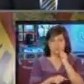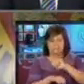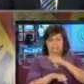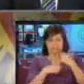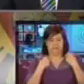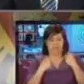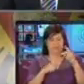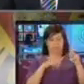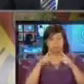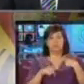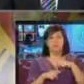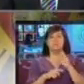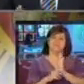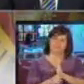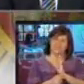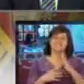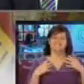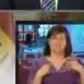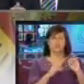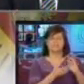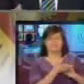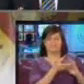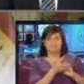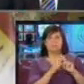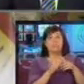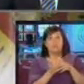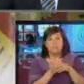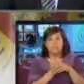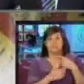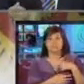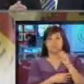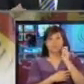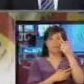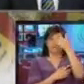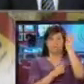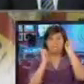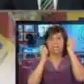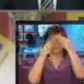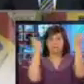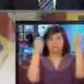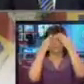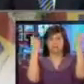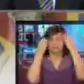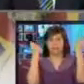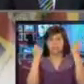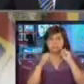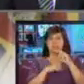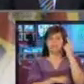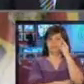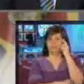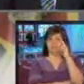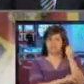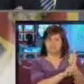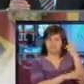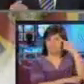as a people is we are generous with our forgiveness, but our weakness is that we forget too easily. So I think he